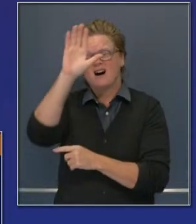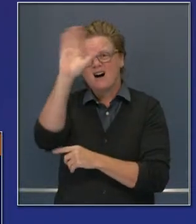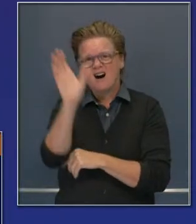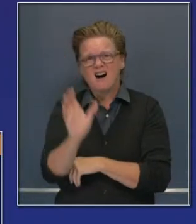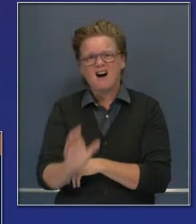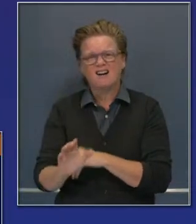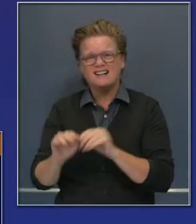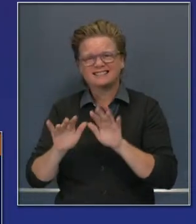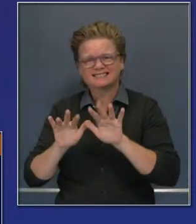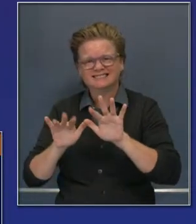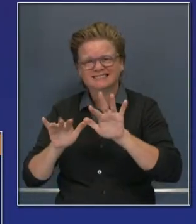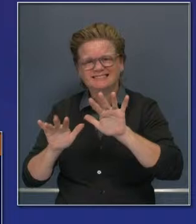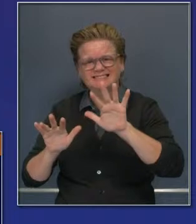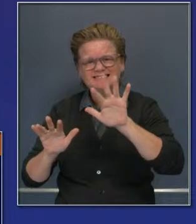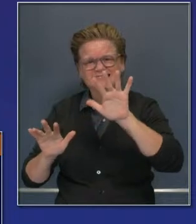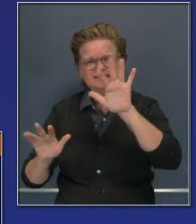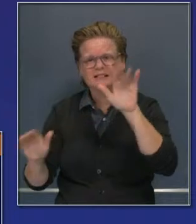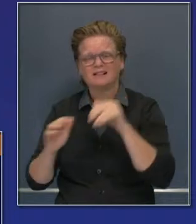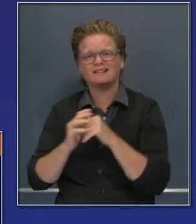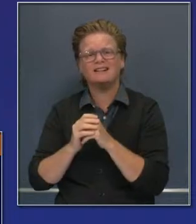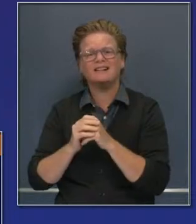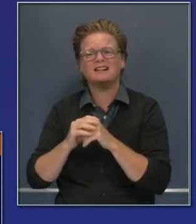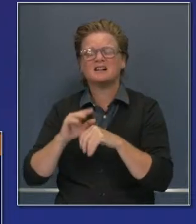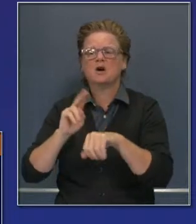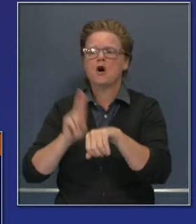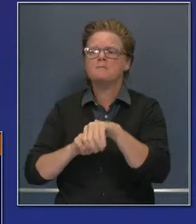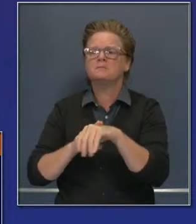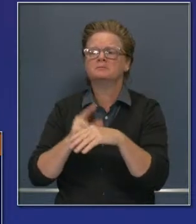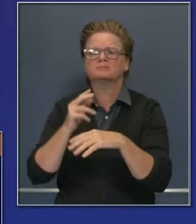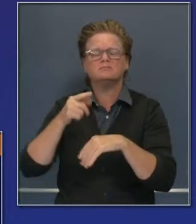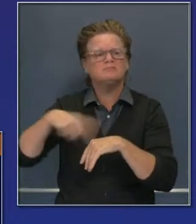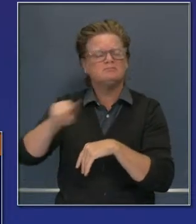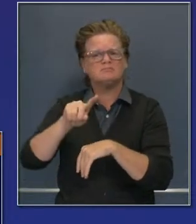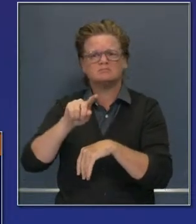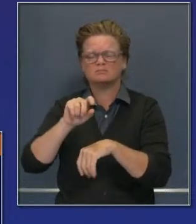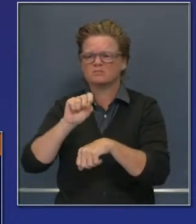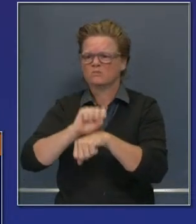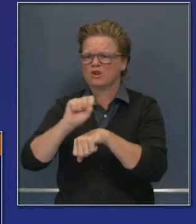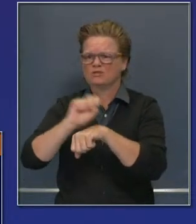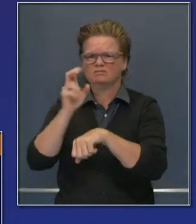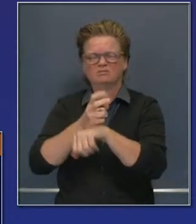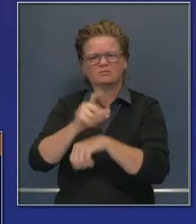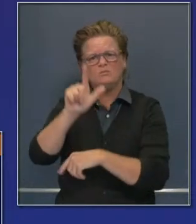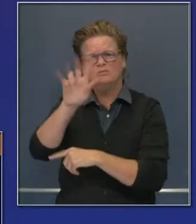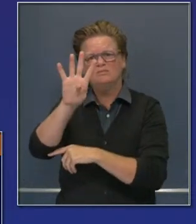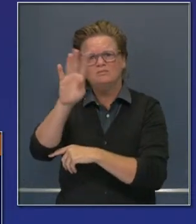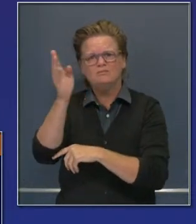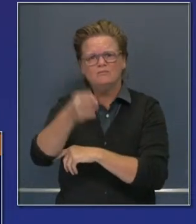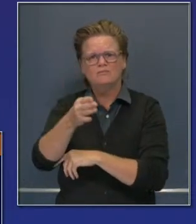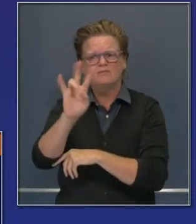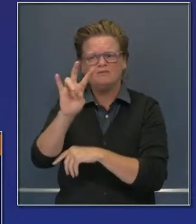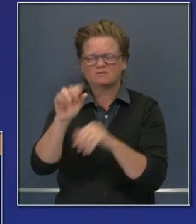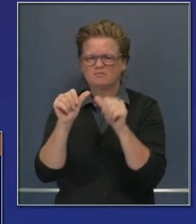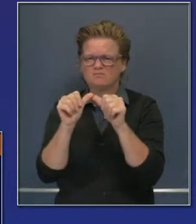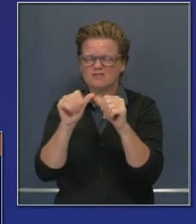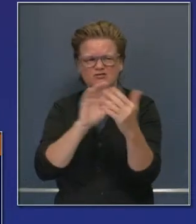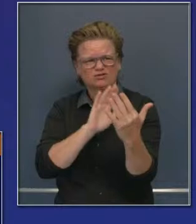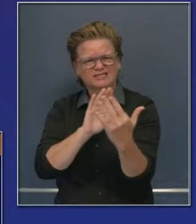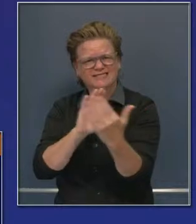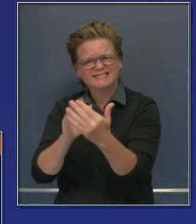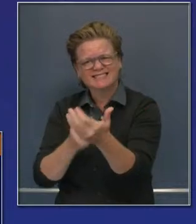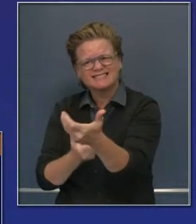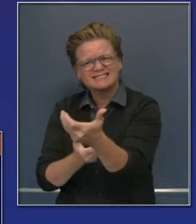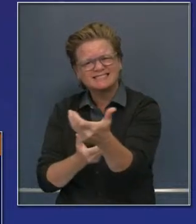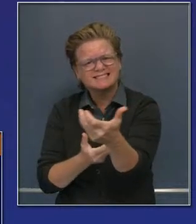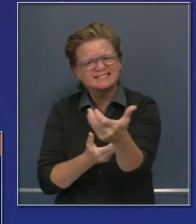nation are working 24/7 to address these wildfires. So 2,400 engines